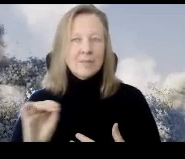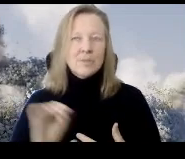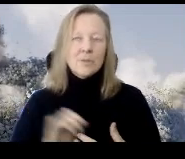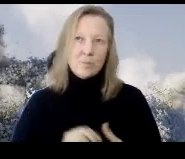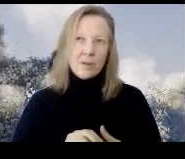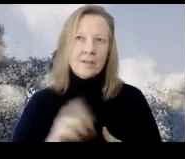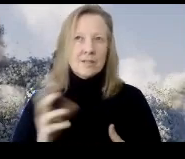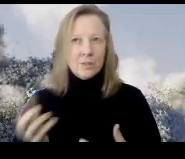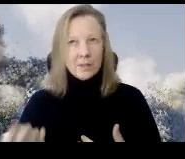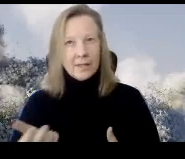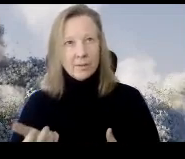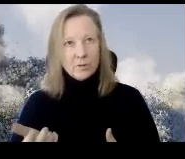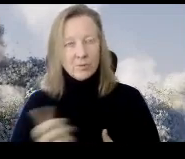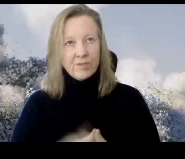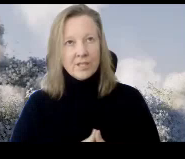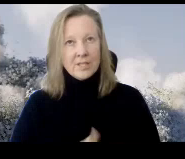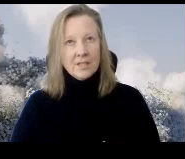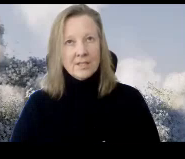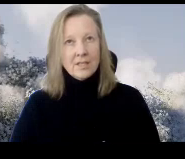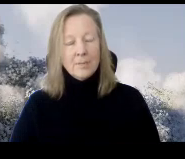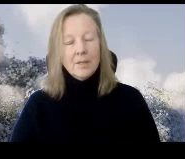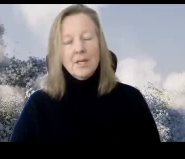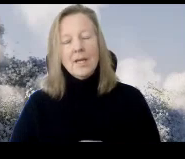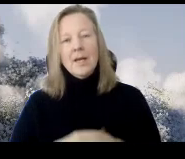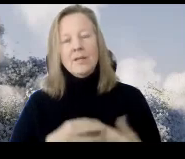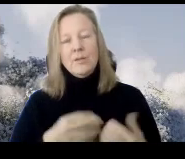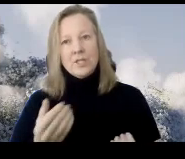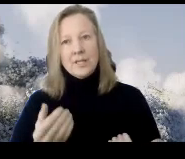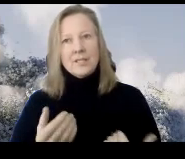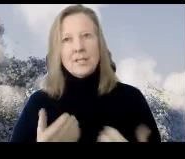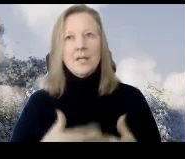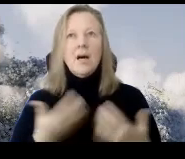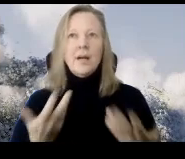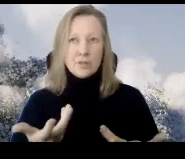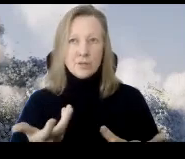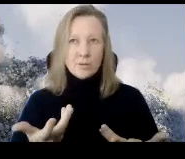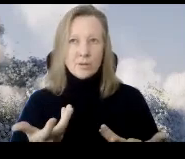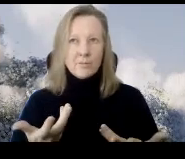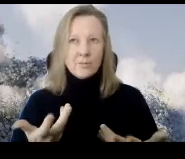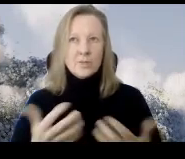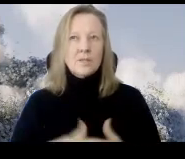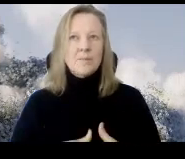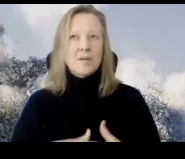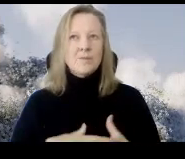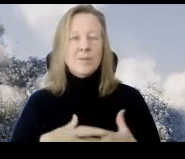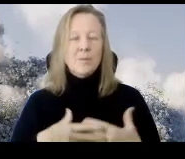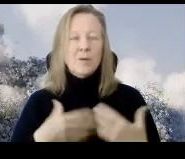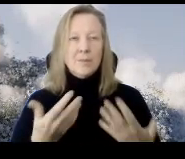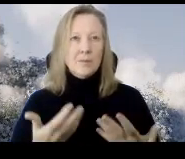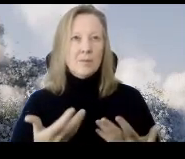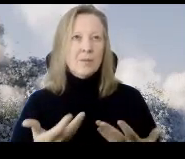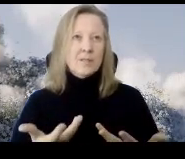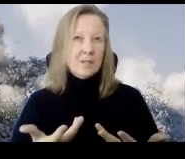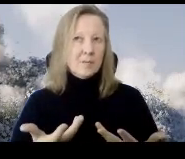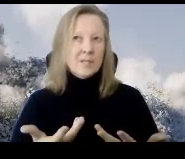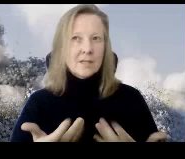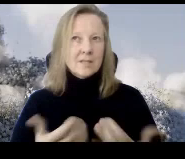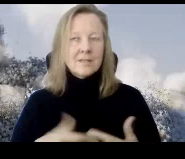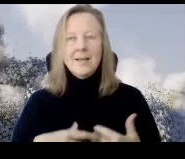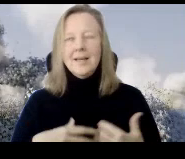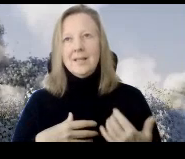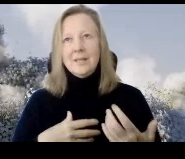CELBAN exam. So it's practice doing a language proficiency exam. And you have a chance to get a higher score. So sometimes people come in with a